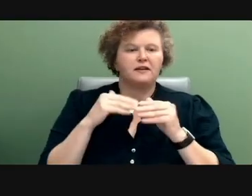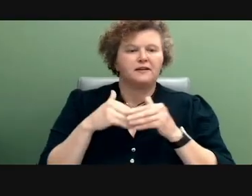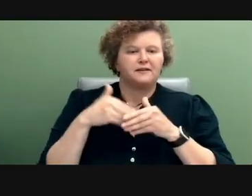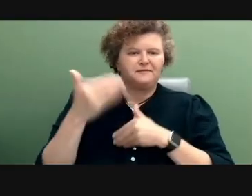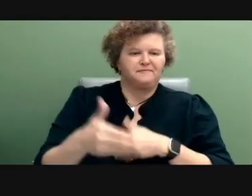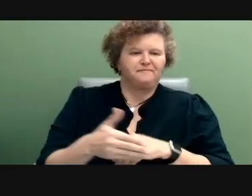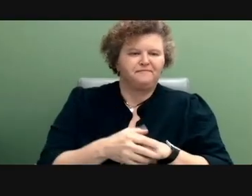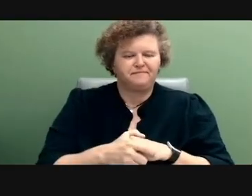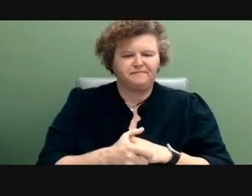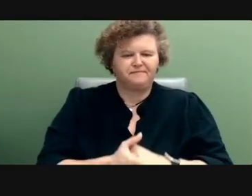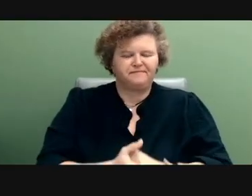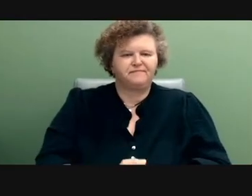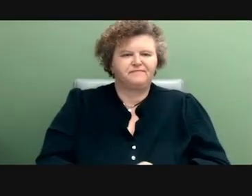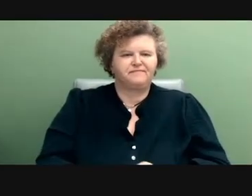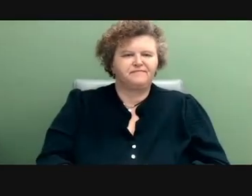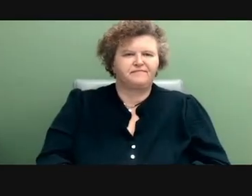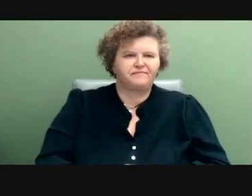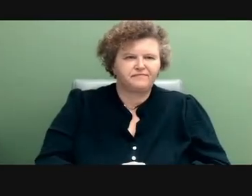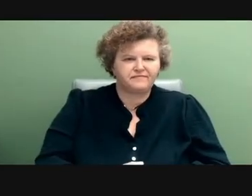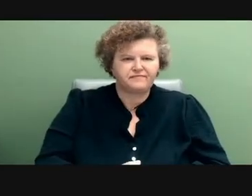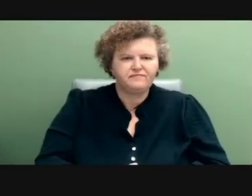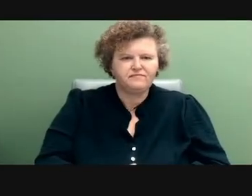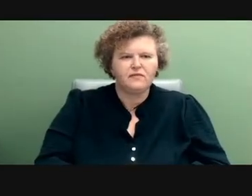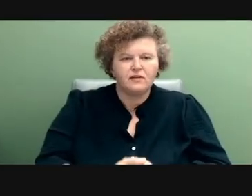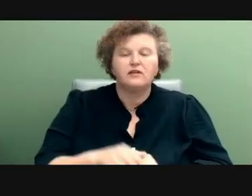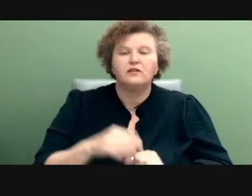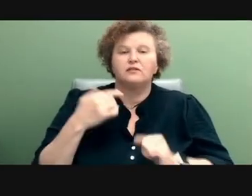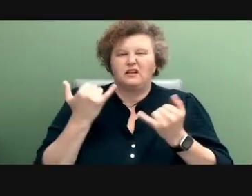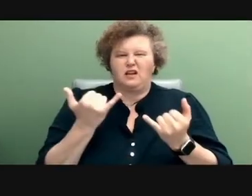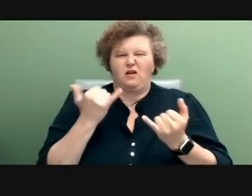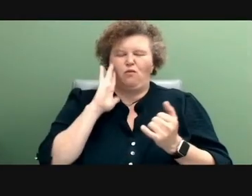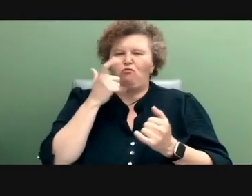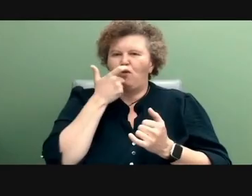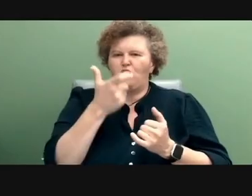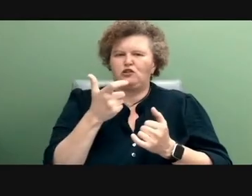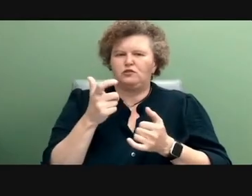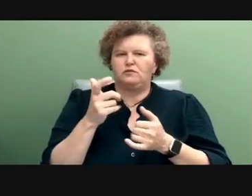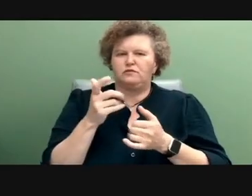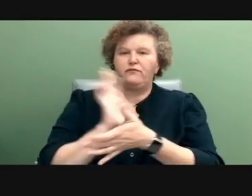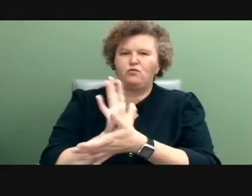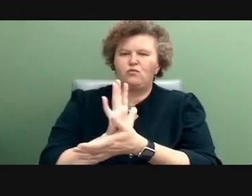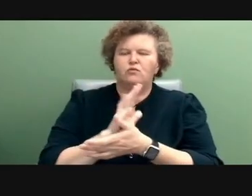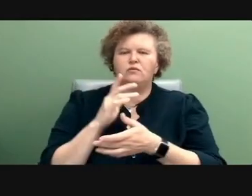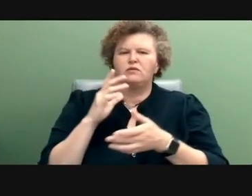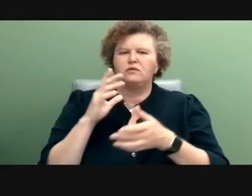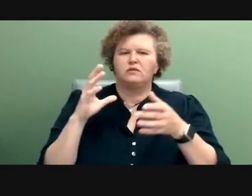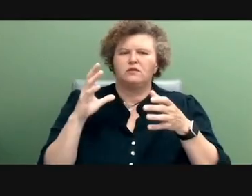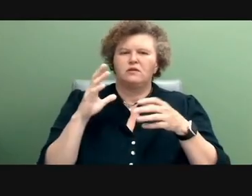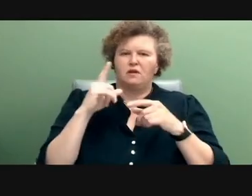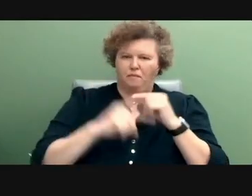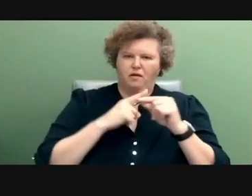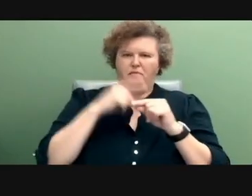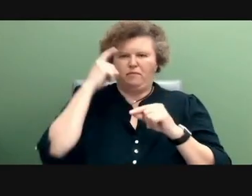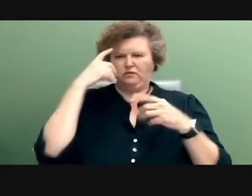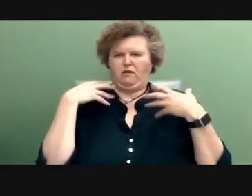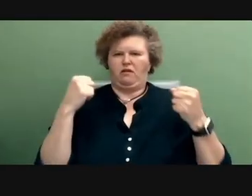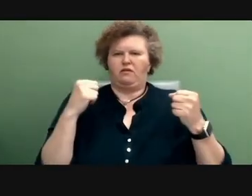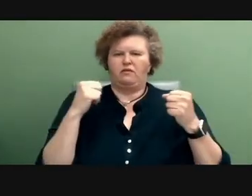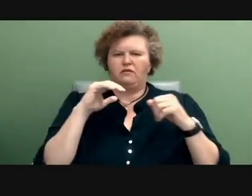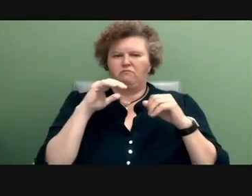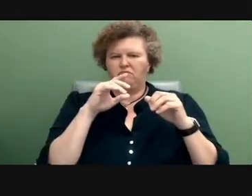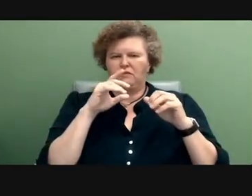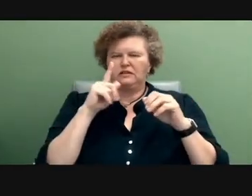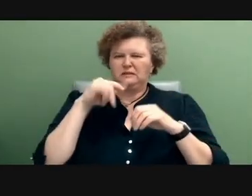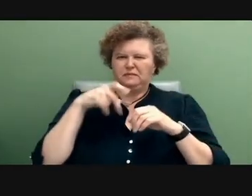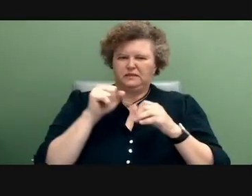Okay. All right. So next slide, please. So we're going to go ahead and watch a video about